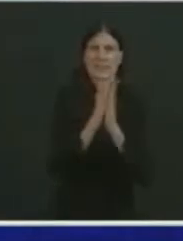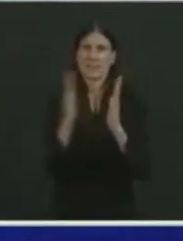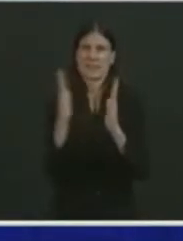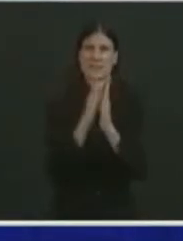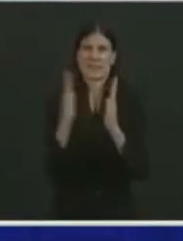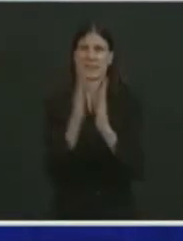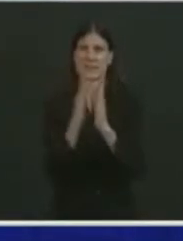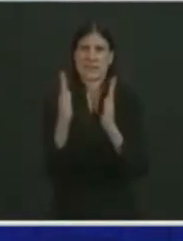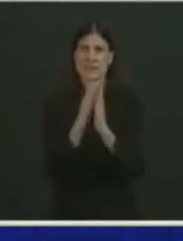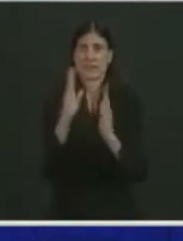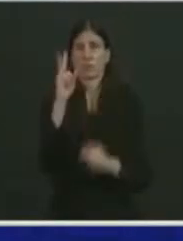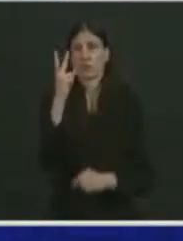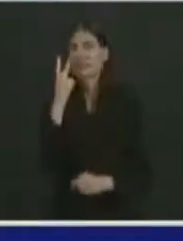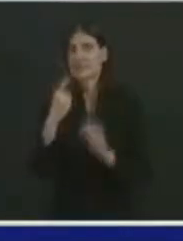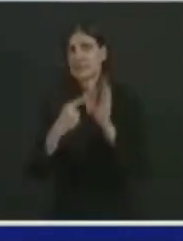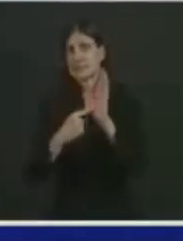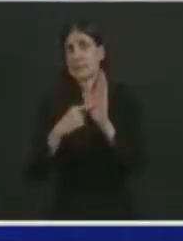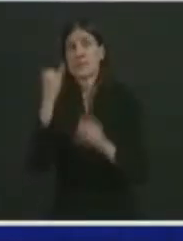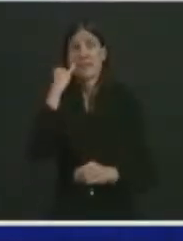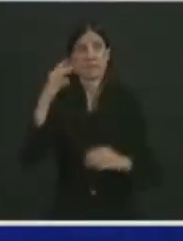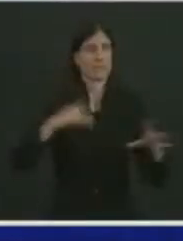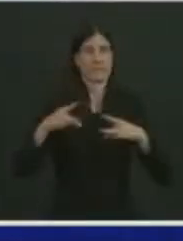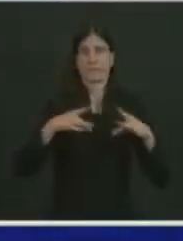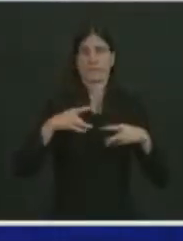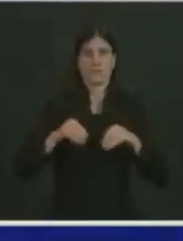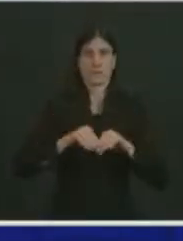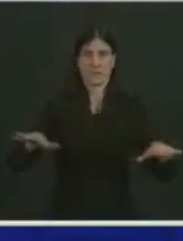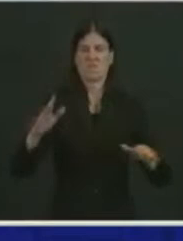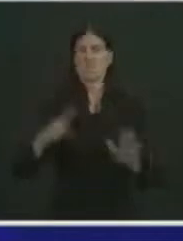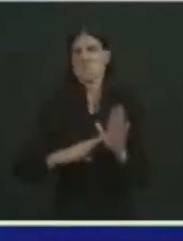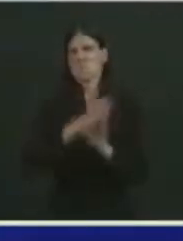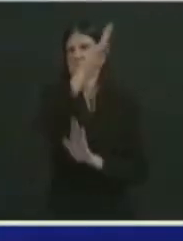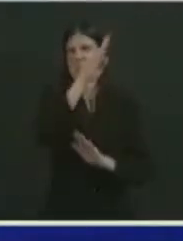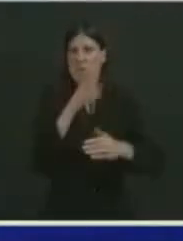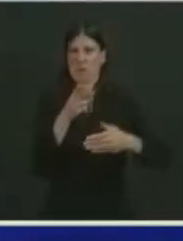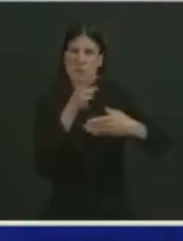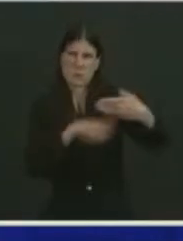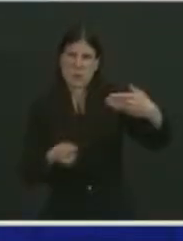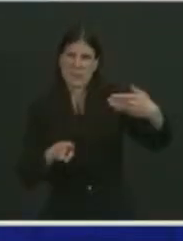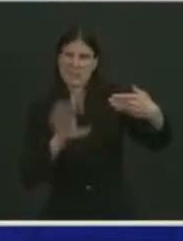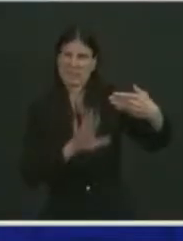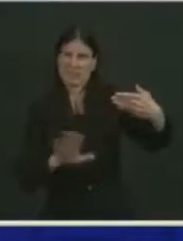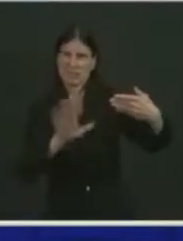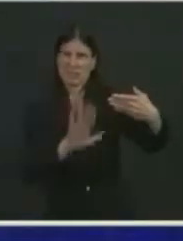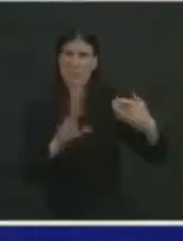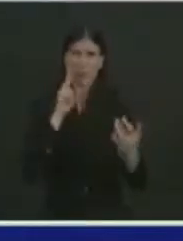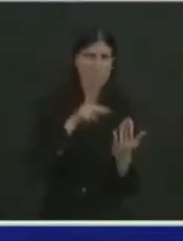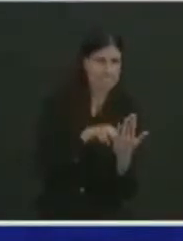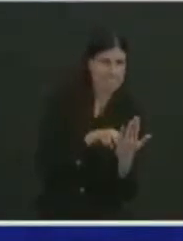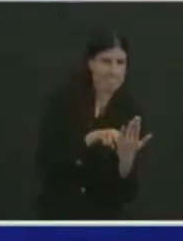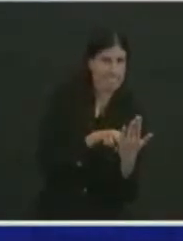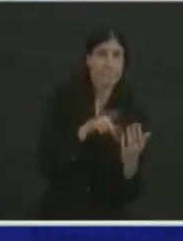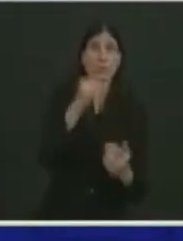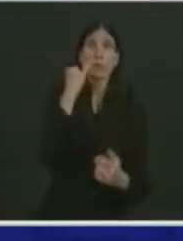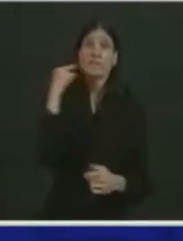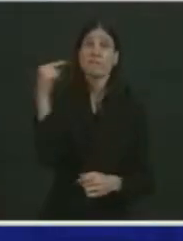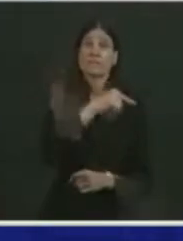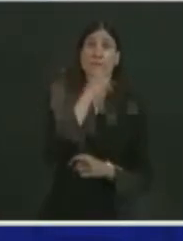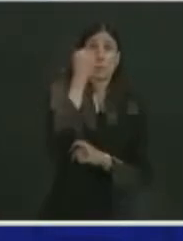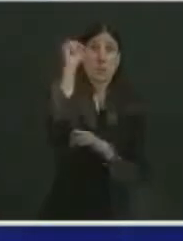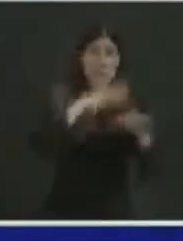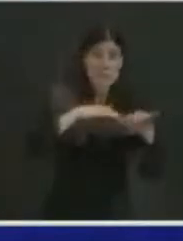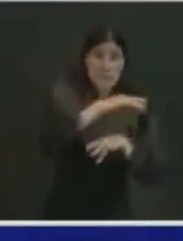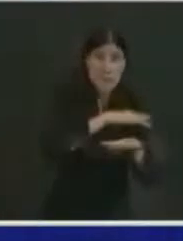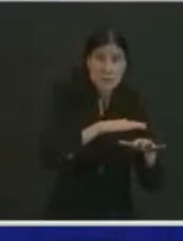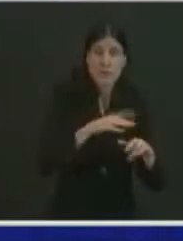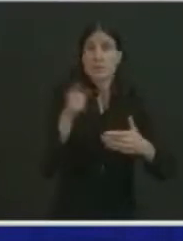begin to develop. Subsequent to that, as symptoms develop, that's when someone can get tested and be able to identify whether or not